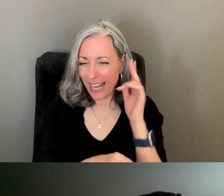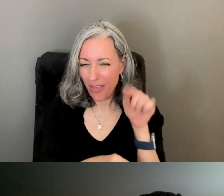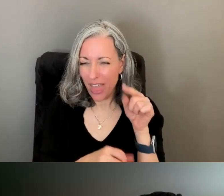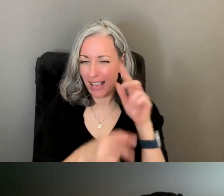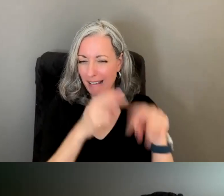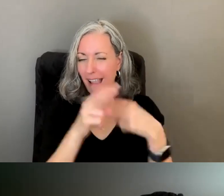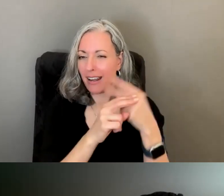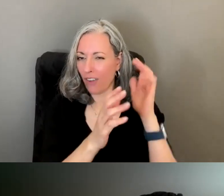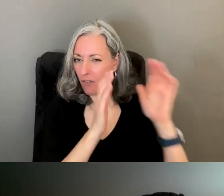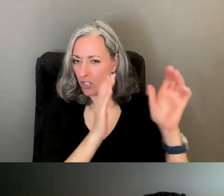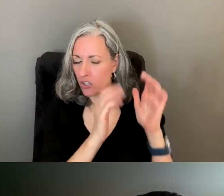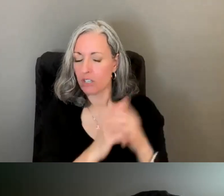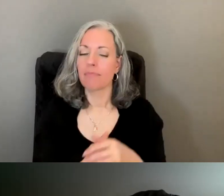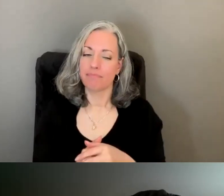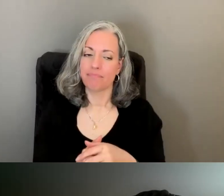conversations.